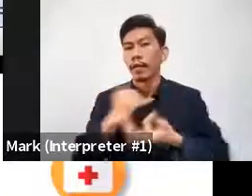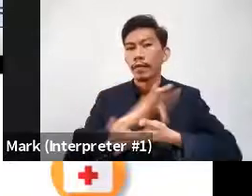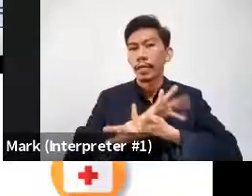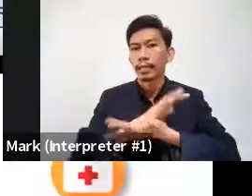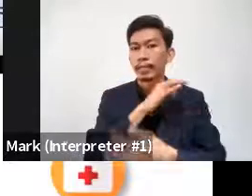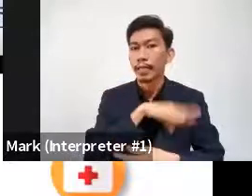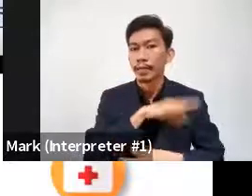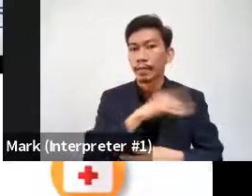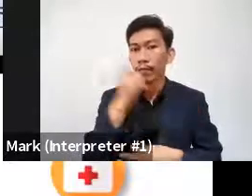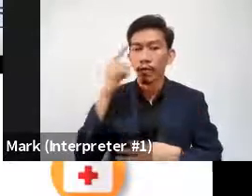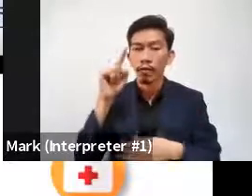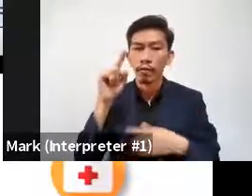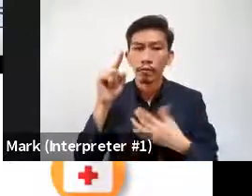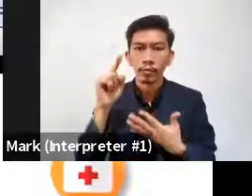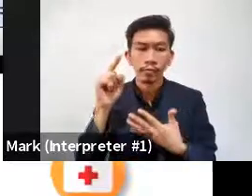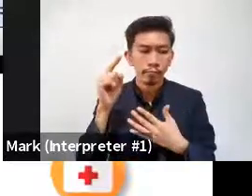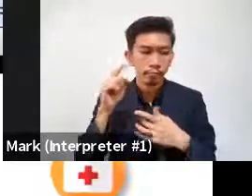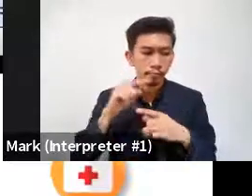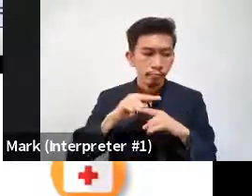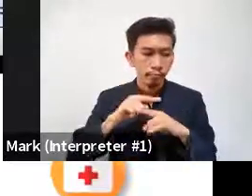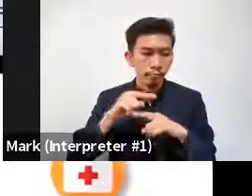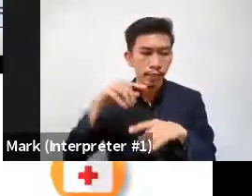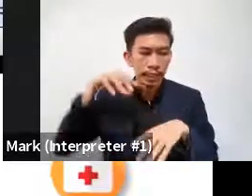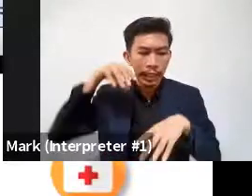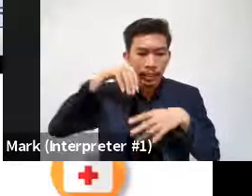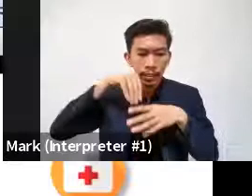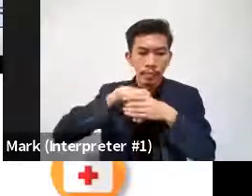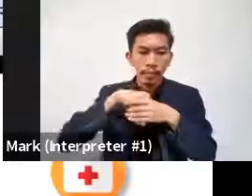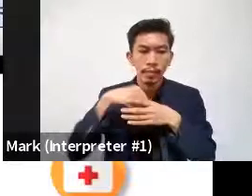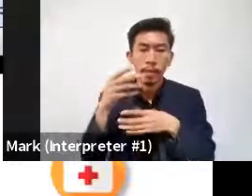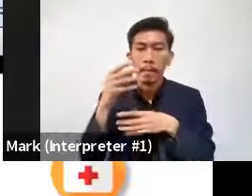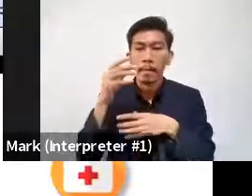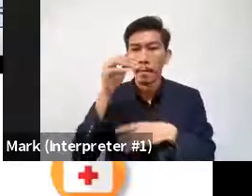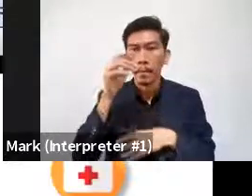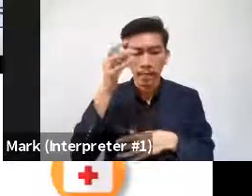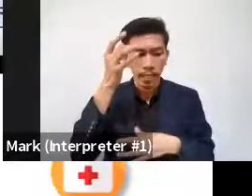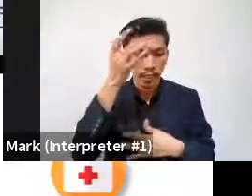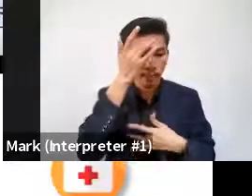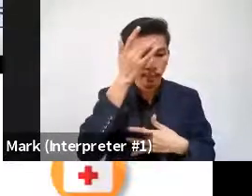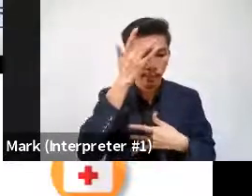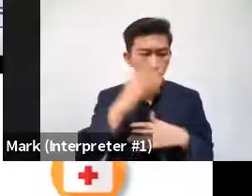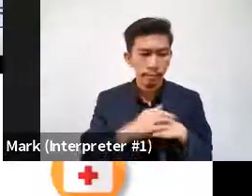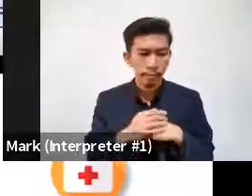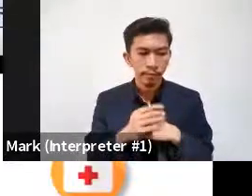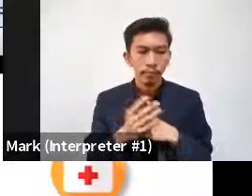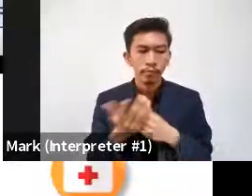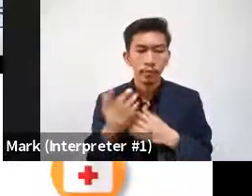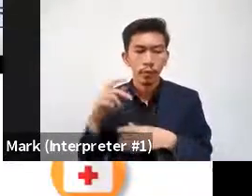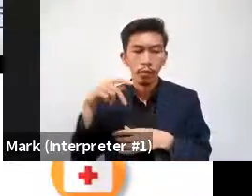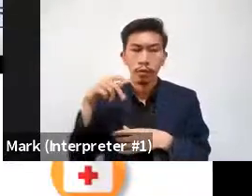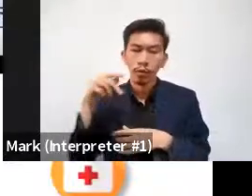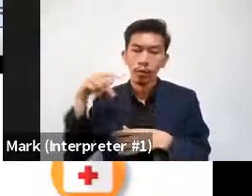for inpatient. Of course, it was initially termed for pneumonia package because we know that the signs and symptoms initially was for